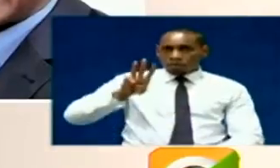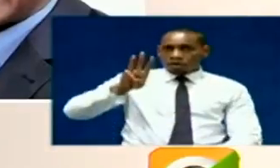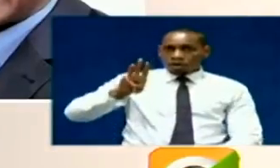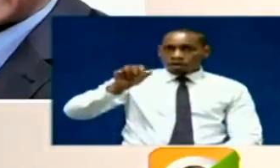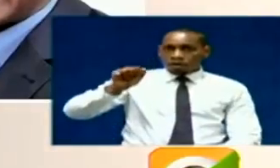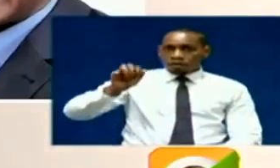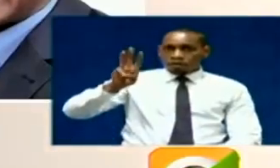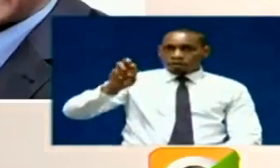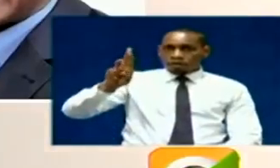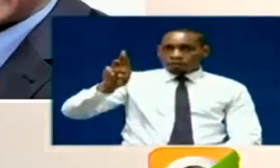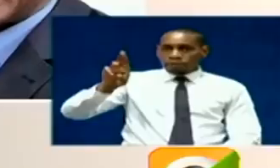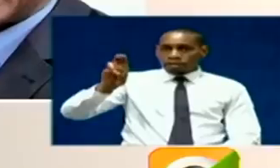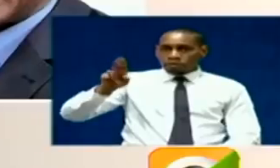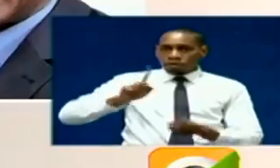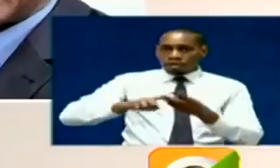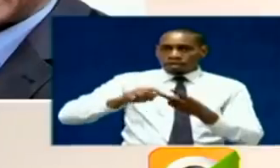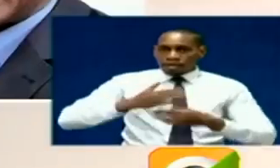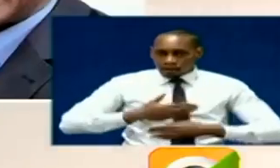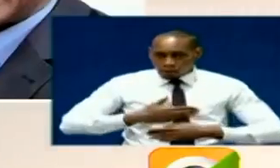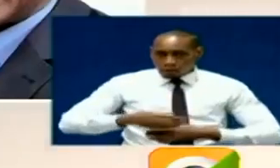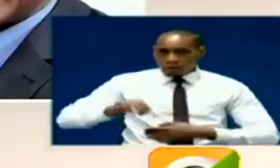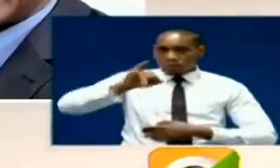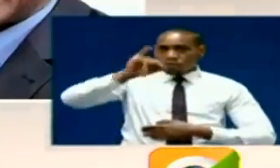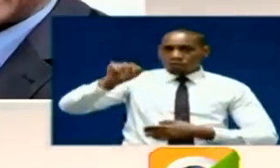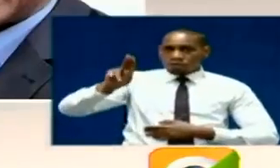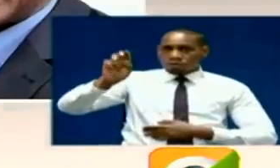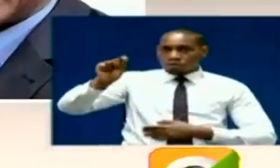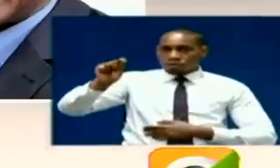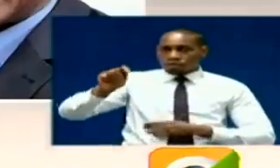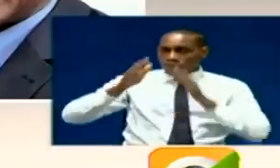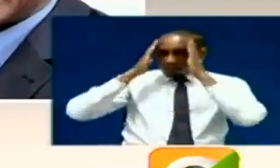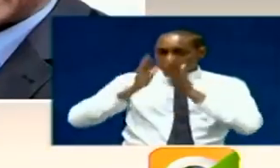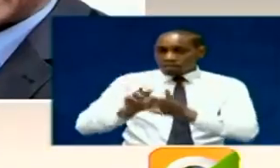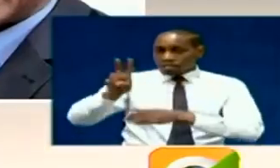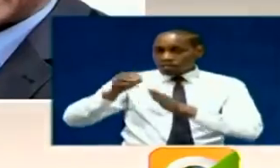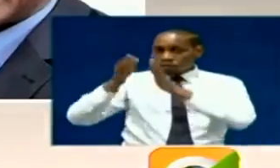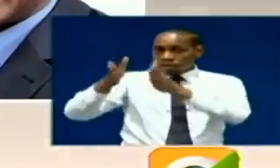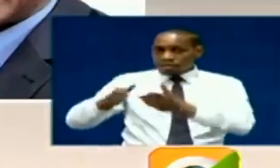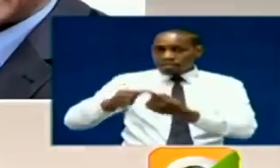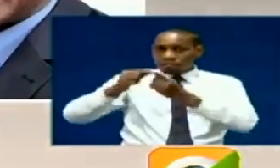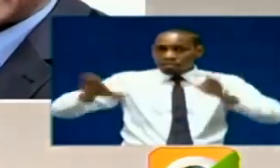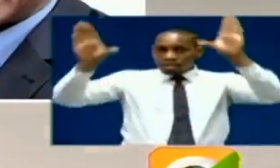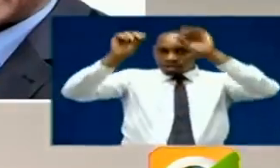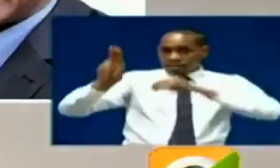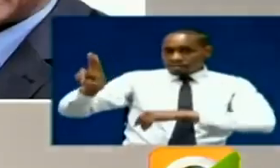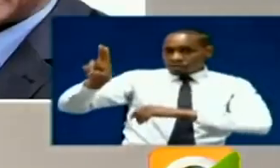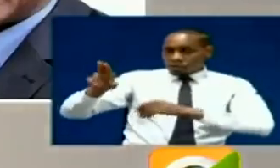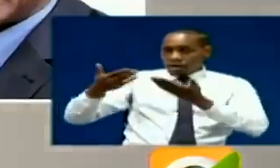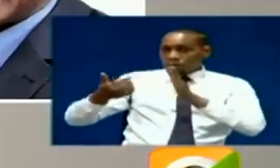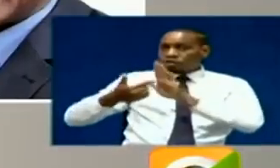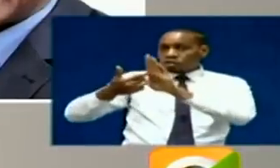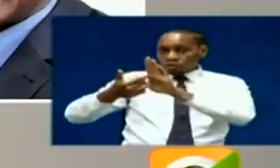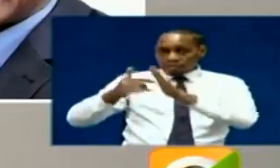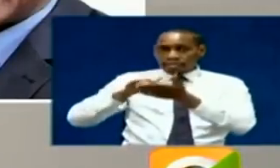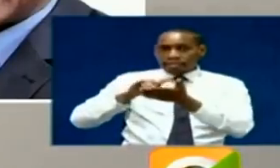they tend to focus more on the two principals, and especially President Kenyatta, in a way that suggests that they have